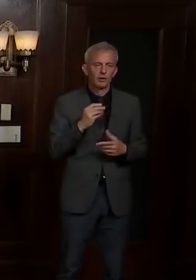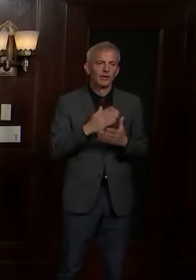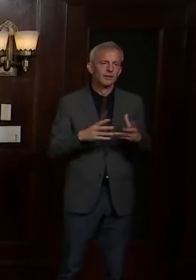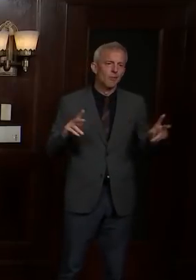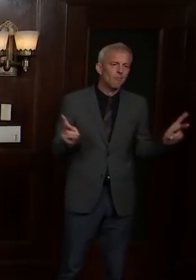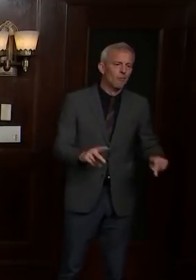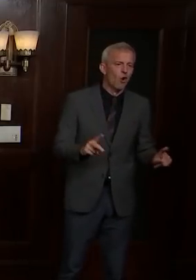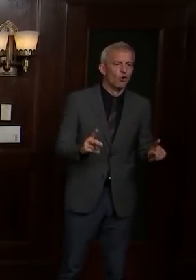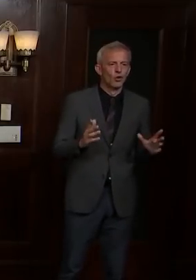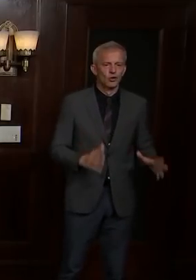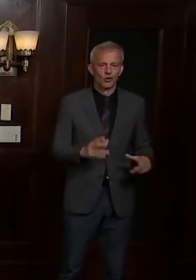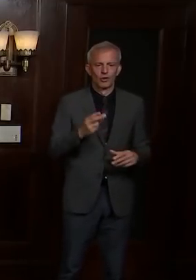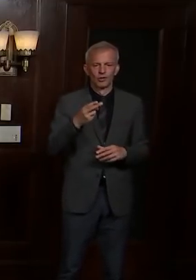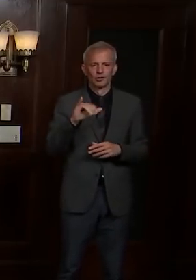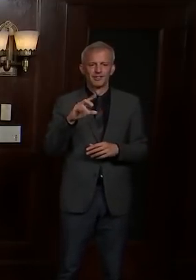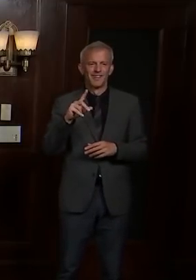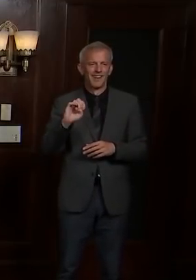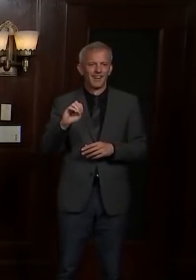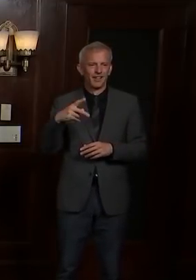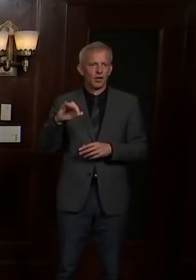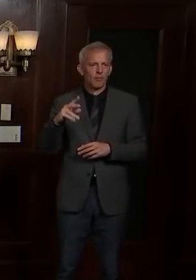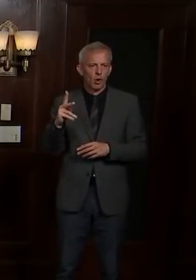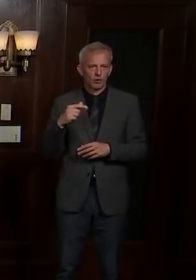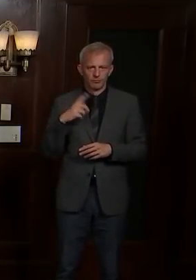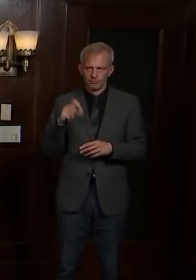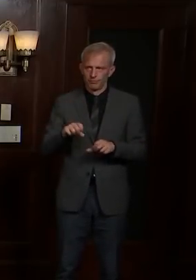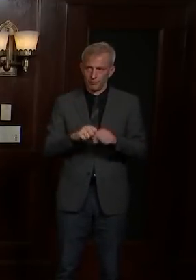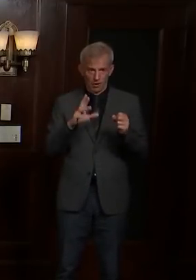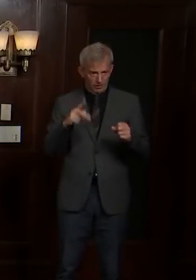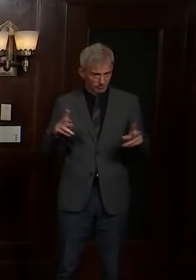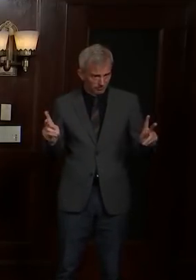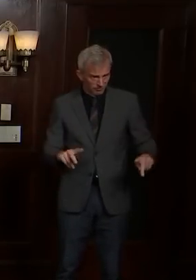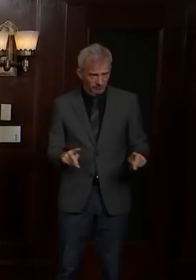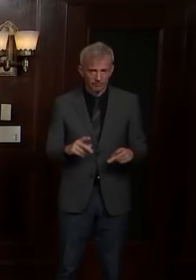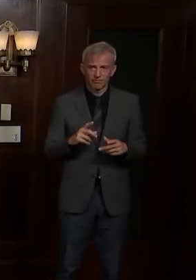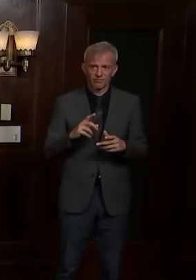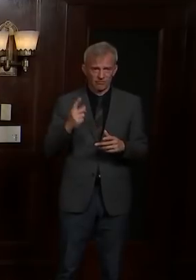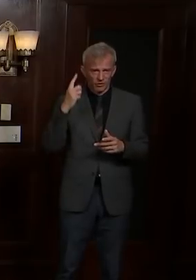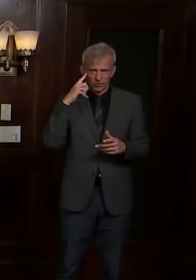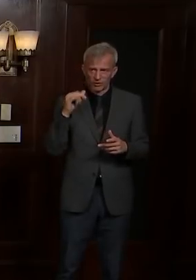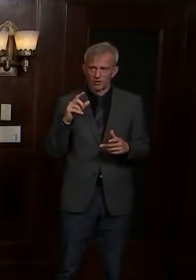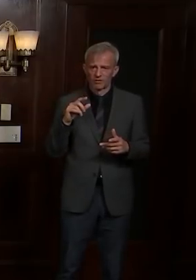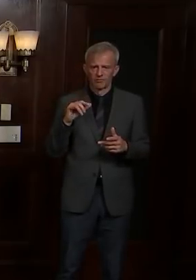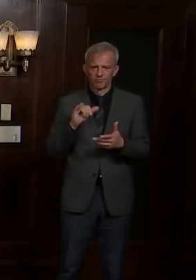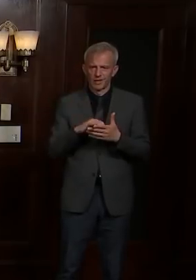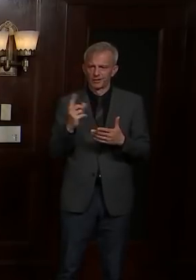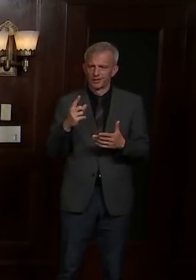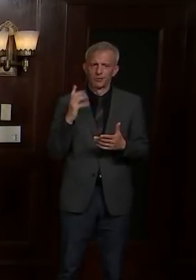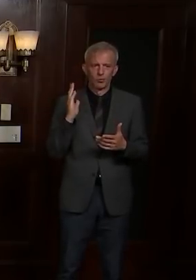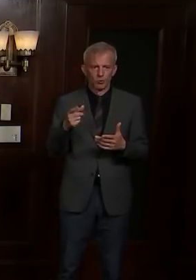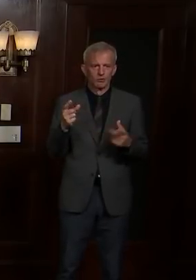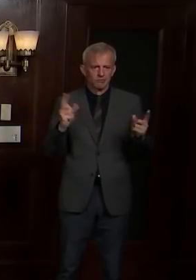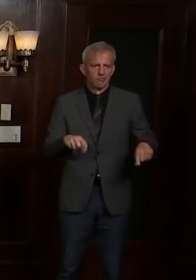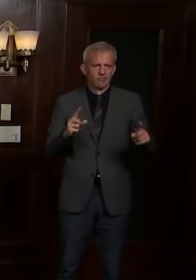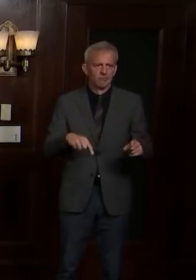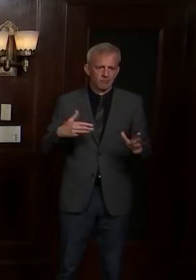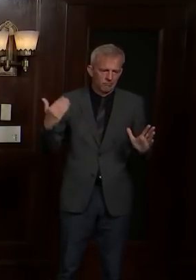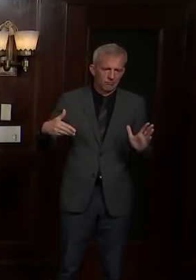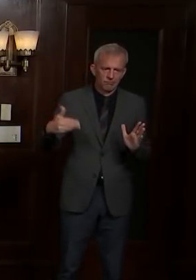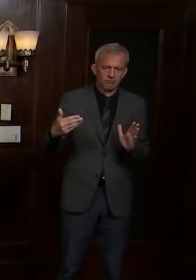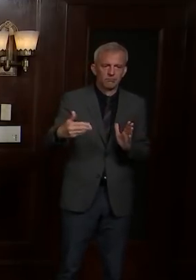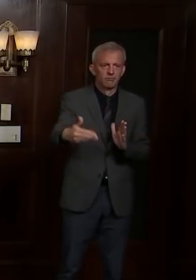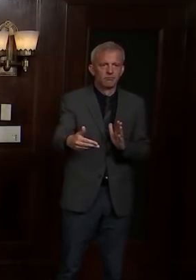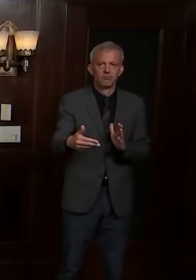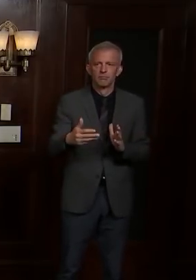few days ago that had to break up a party, and do you think that's a sign of things to come as the stay-at-home order continues on,